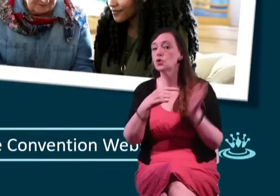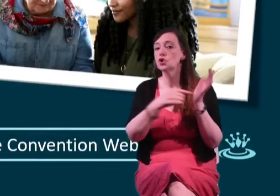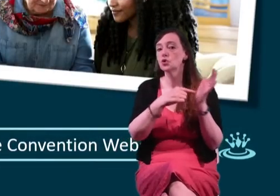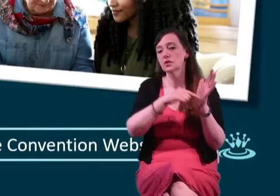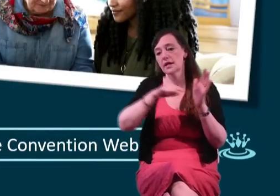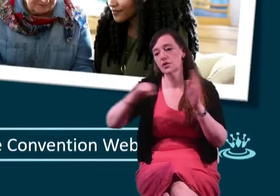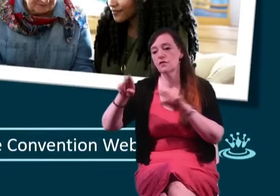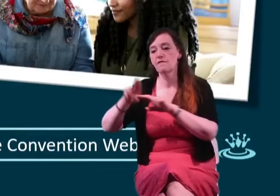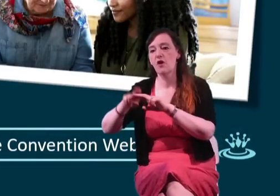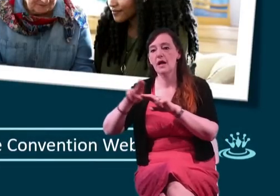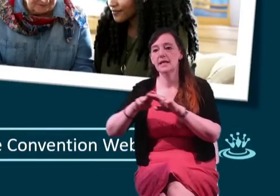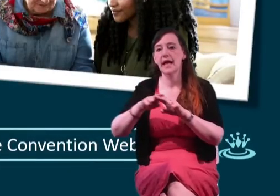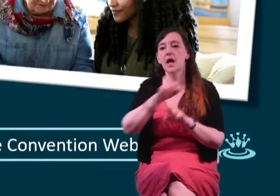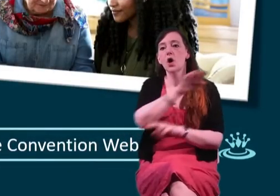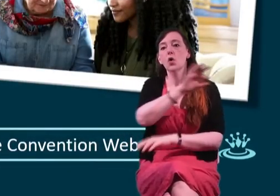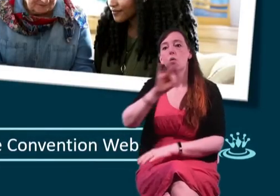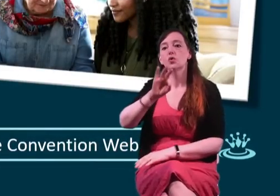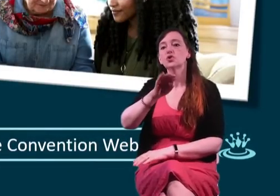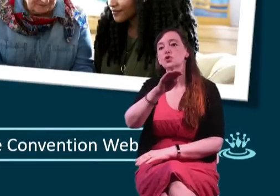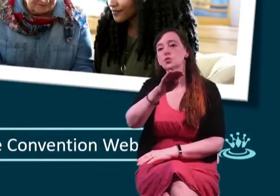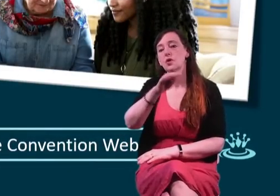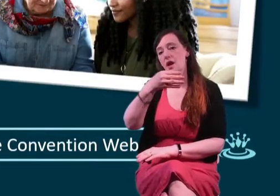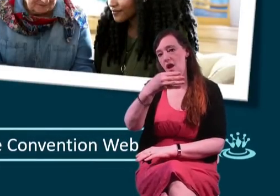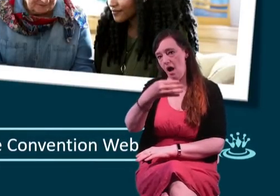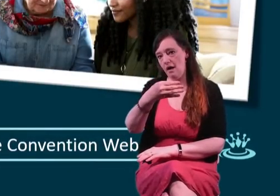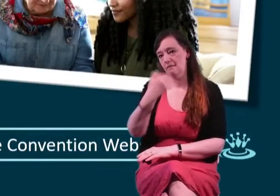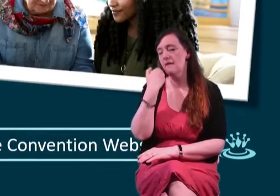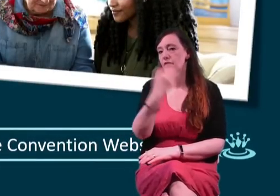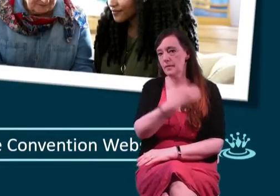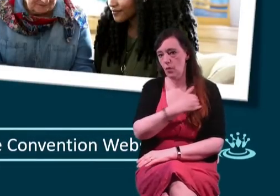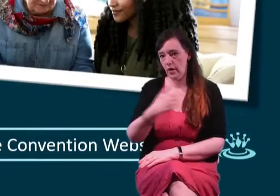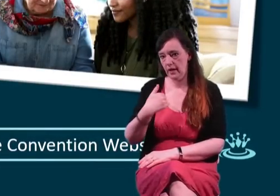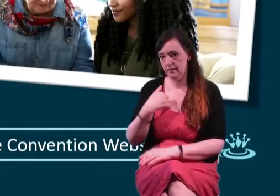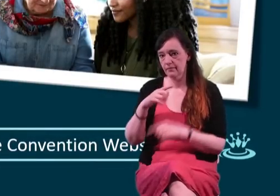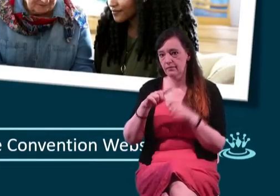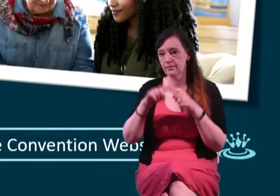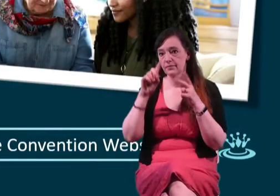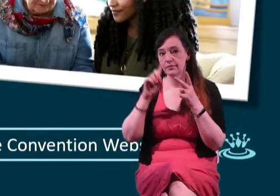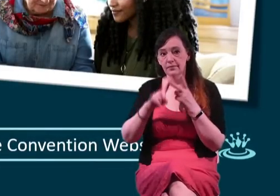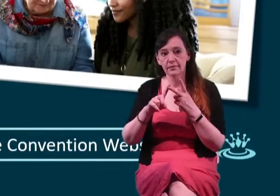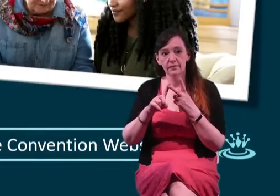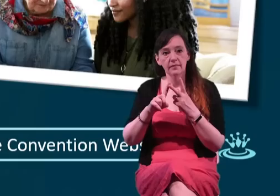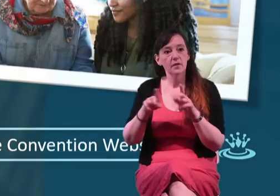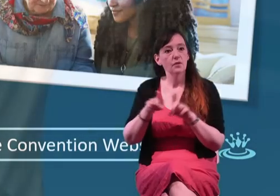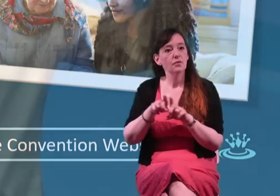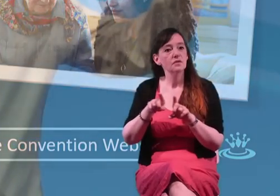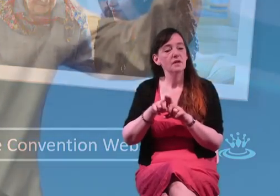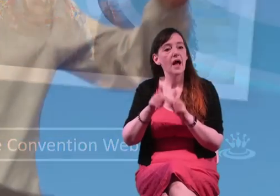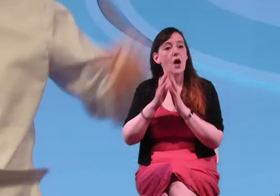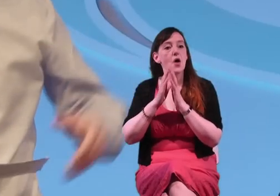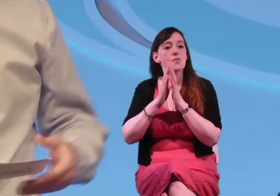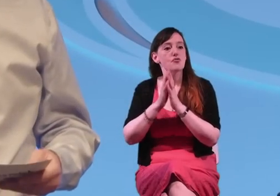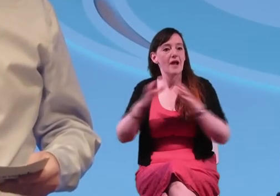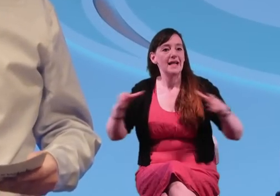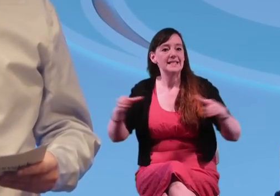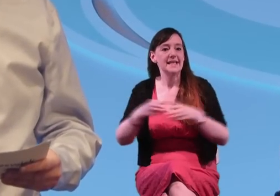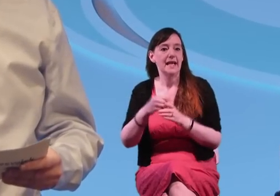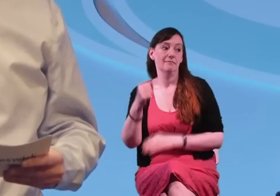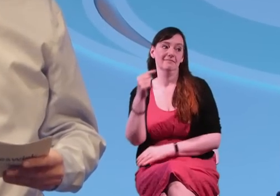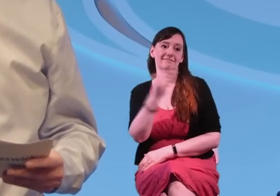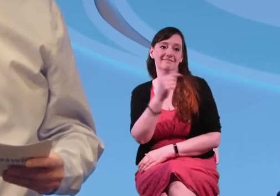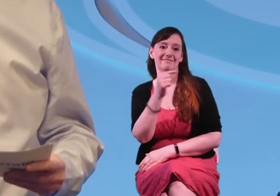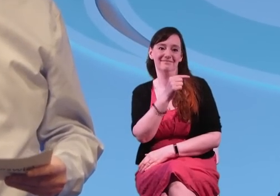Friday, 8:45. And also want to mention that we have, of course, got our prayer team over here,